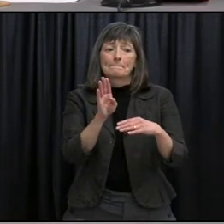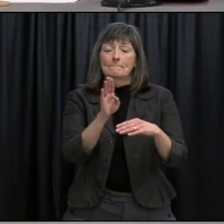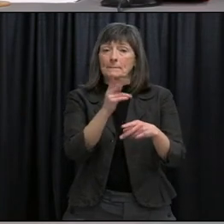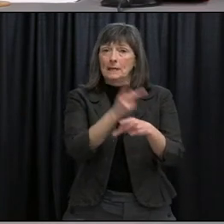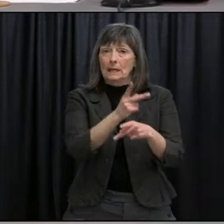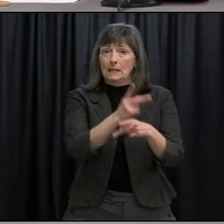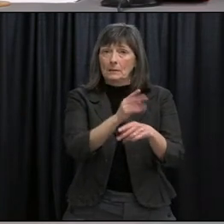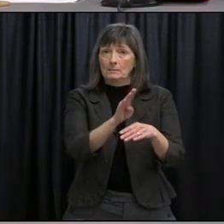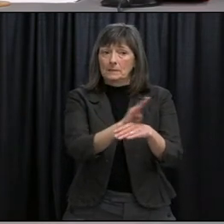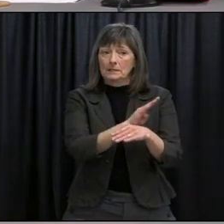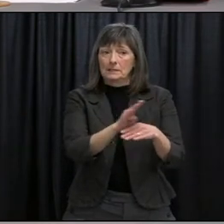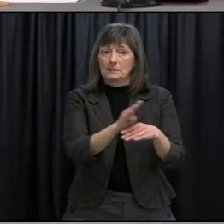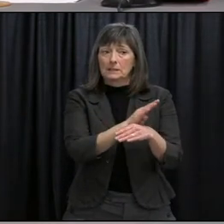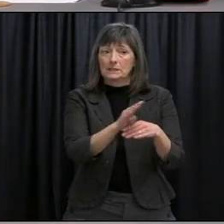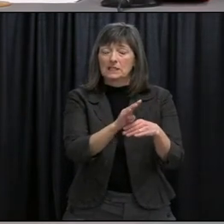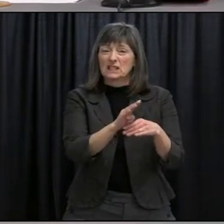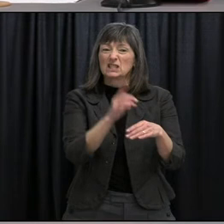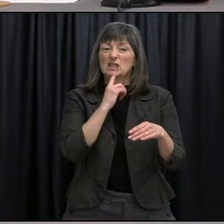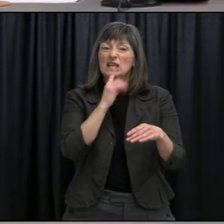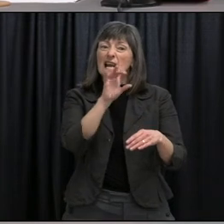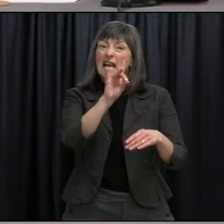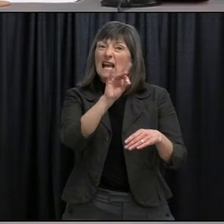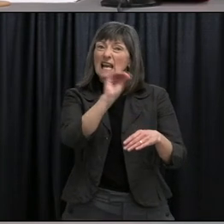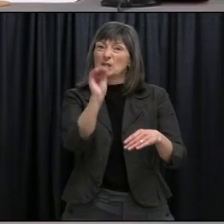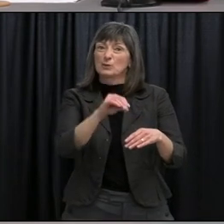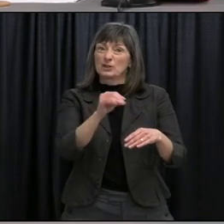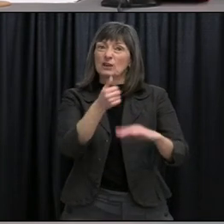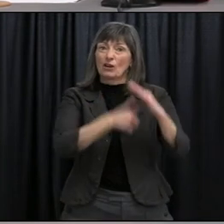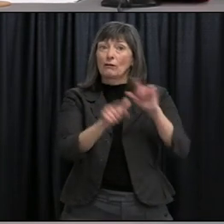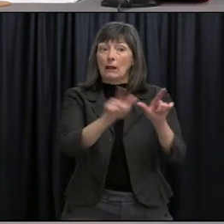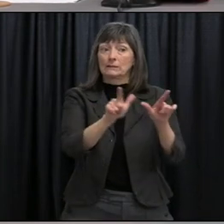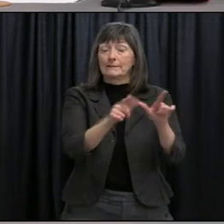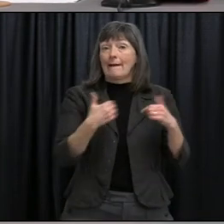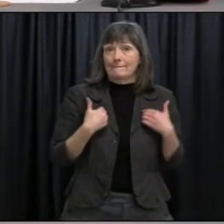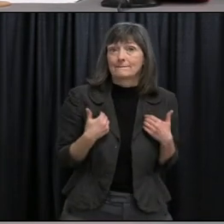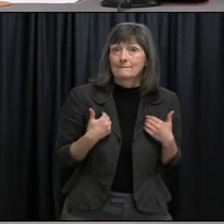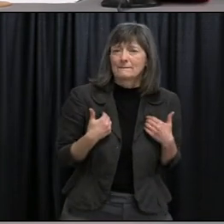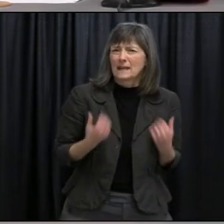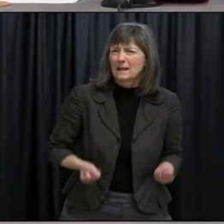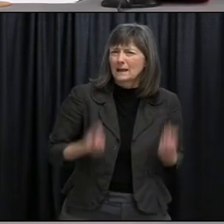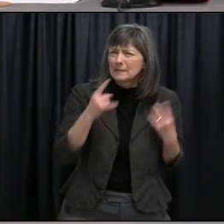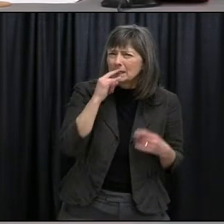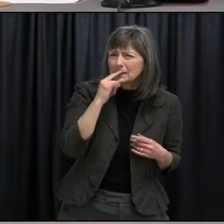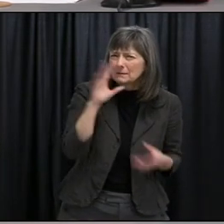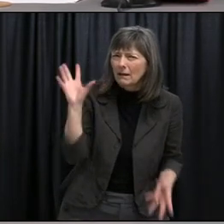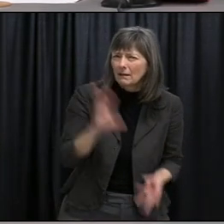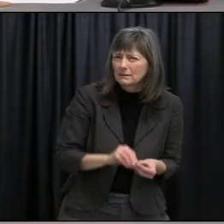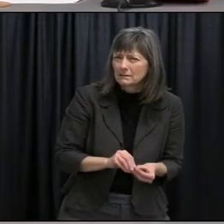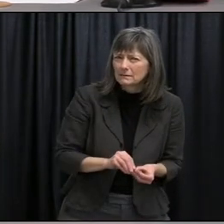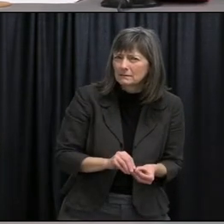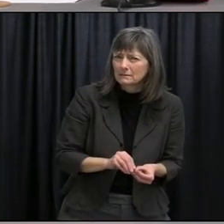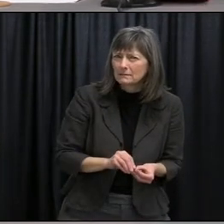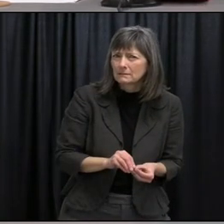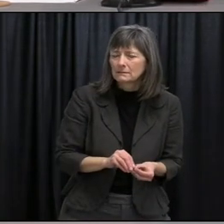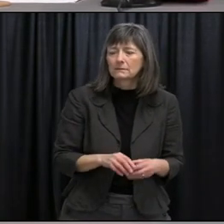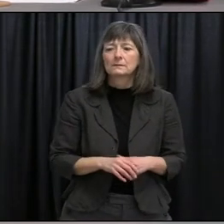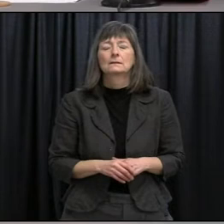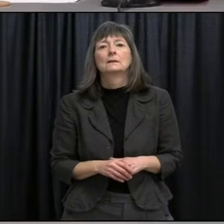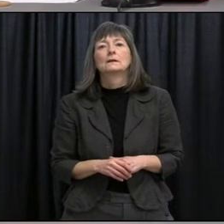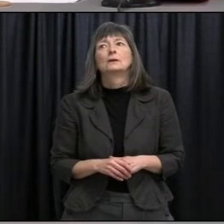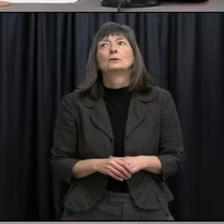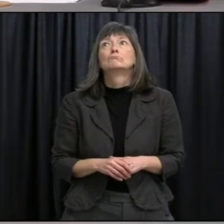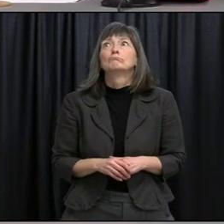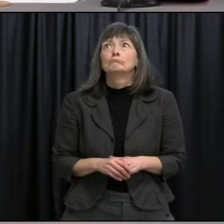in under the grant program. How many children are we talking about here? Do you know? Brian, do you have that number? Yeah,